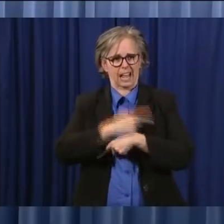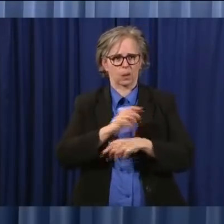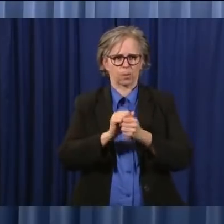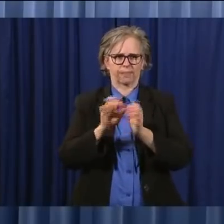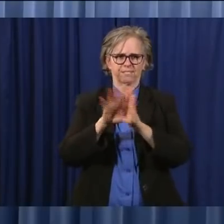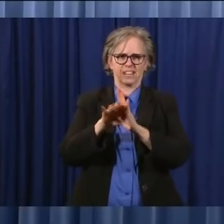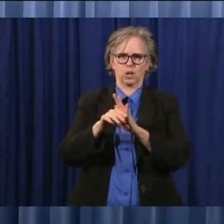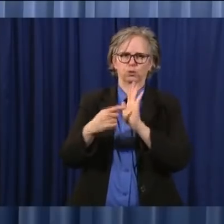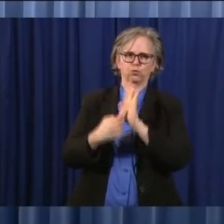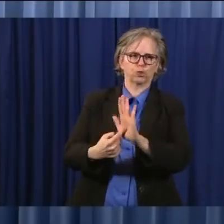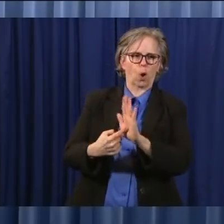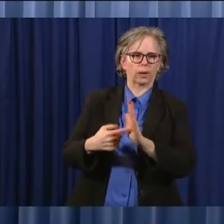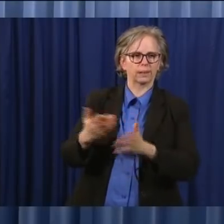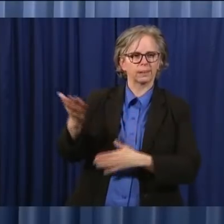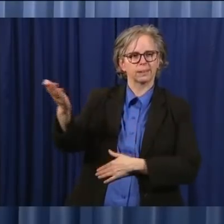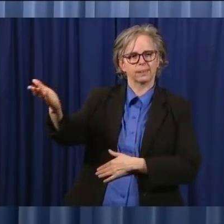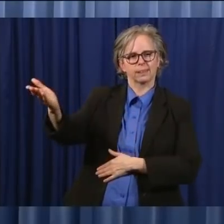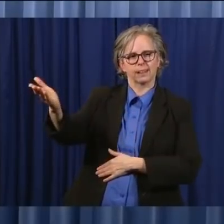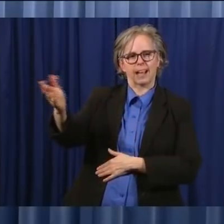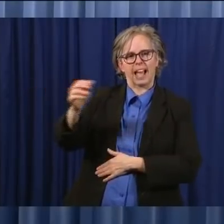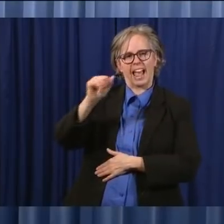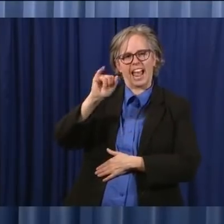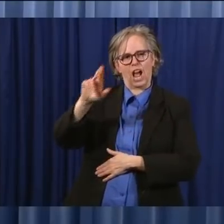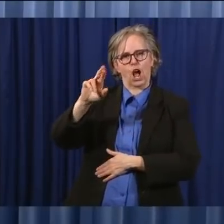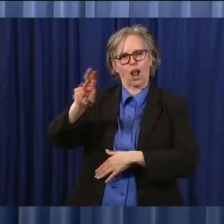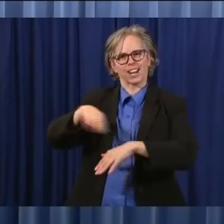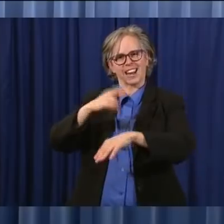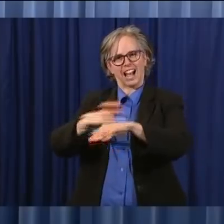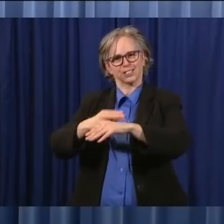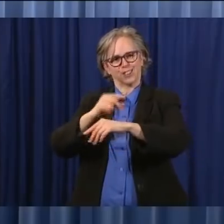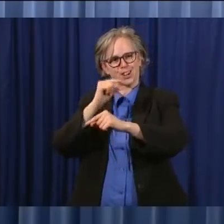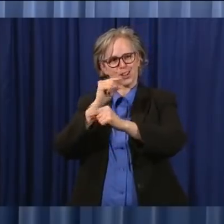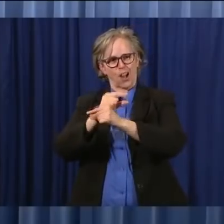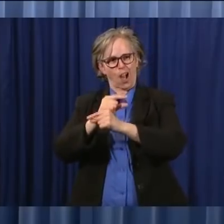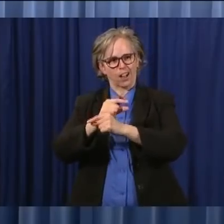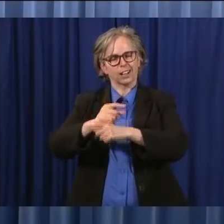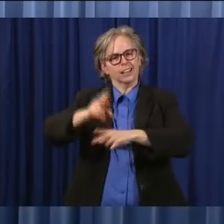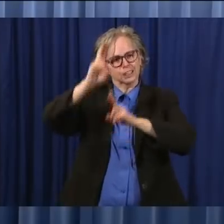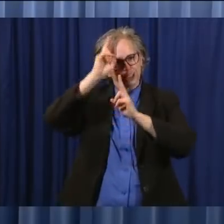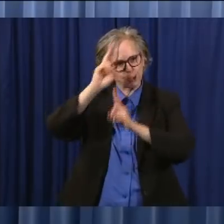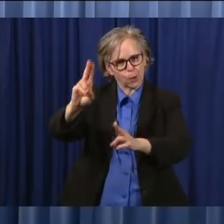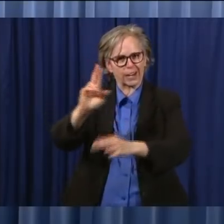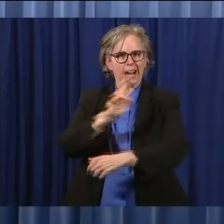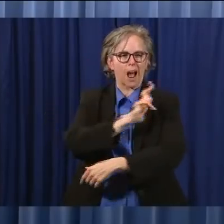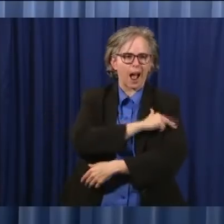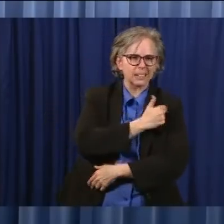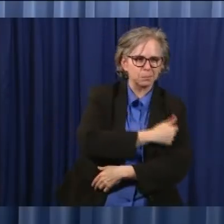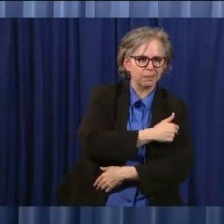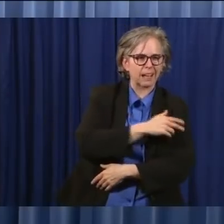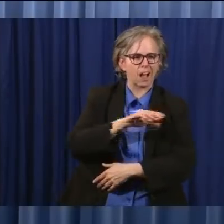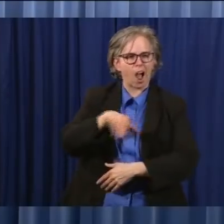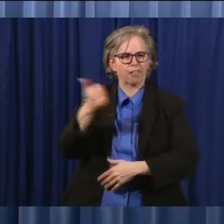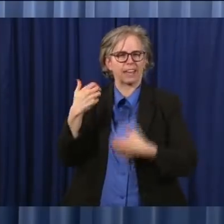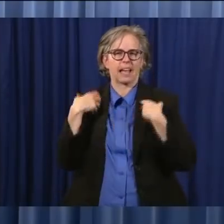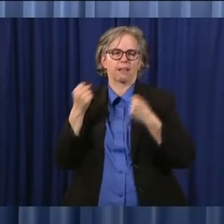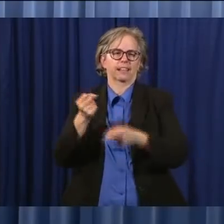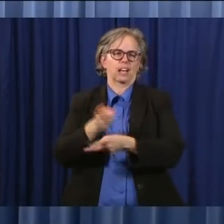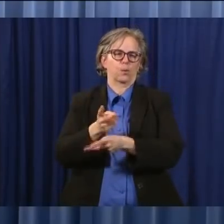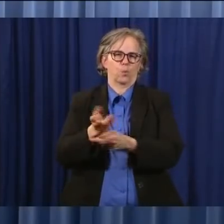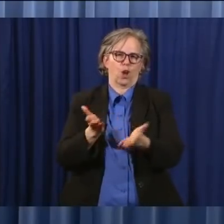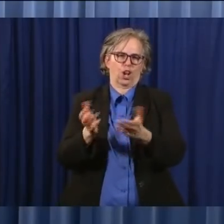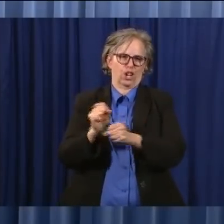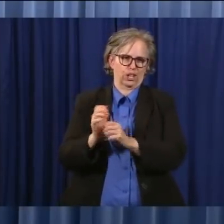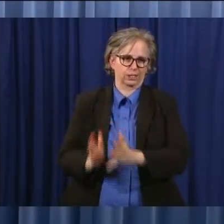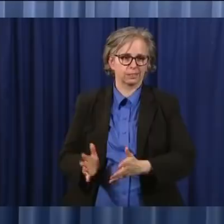National Guard saluting Ohio's hospitals and healthcare workers, and showing other shots of the National Guard in